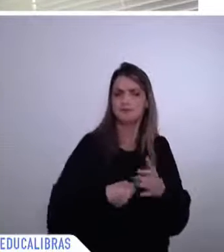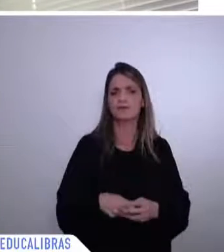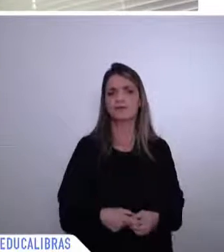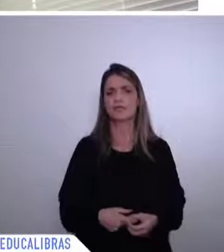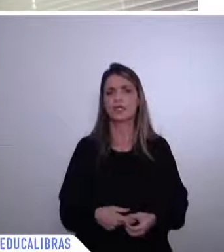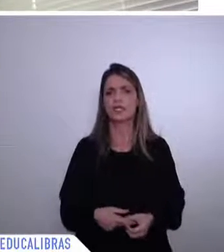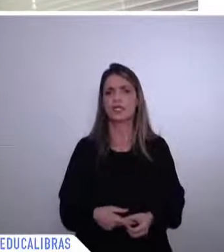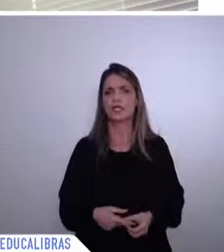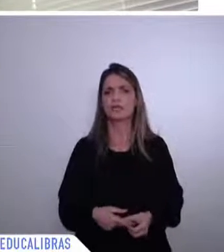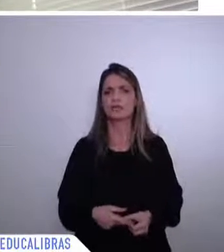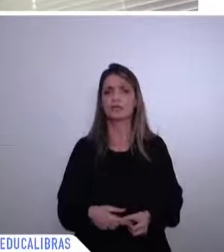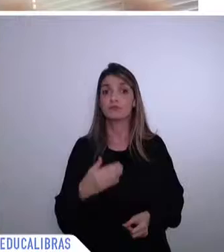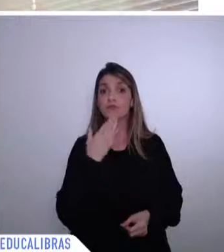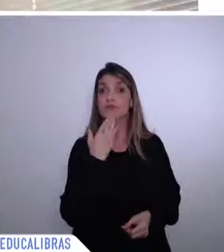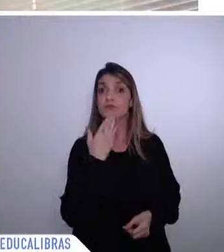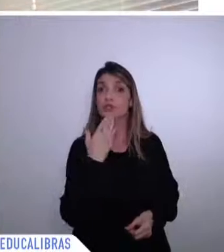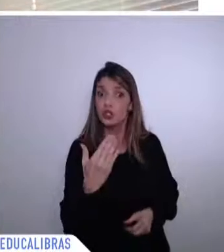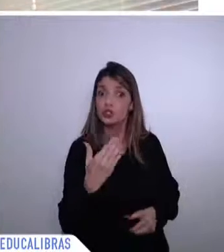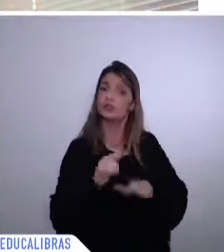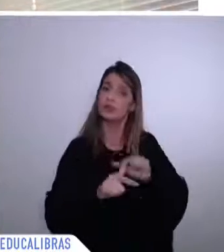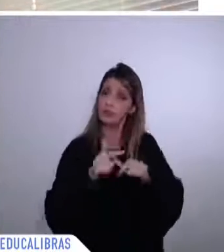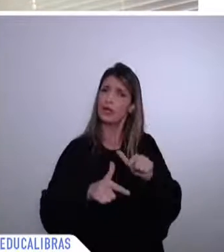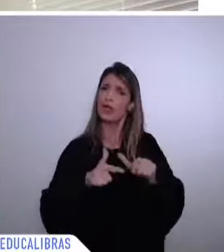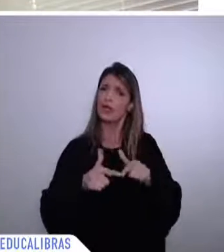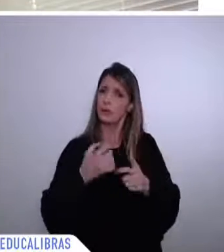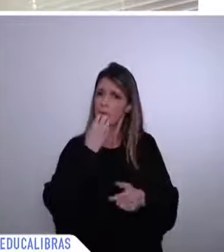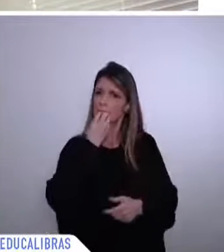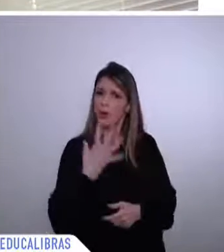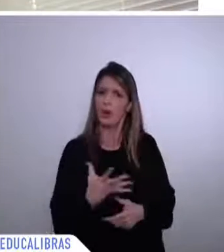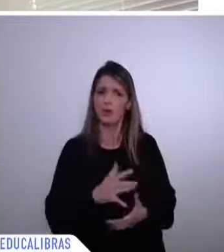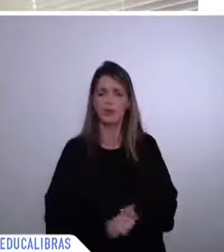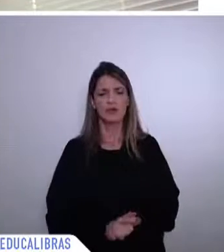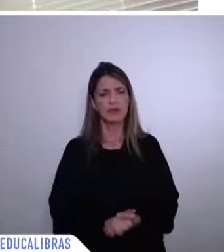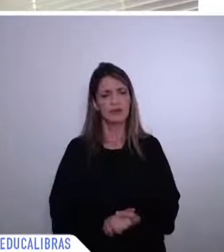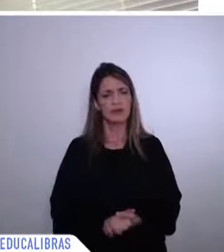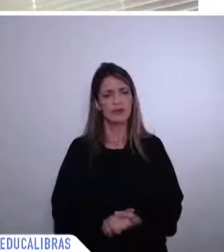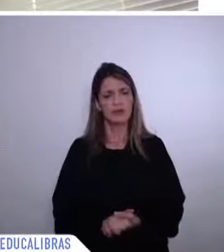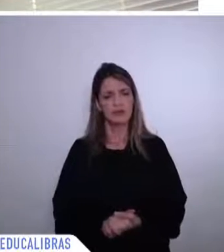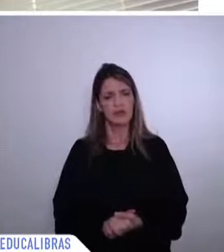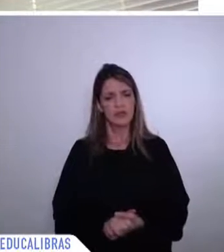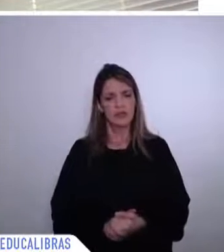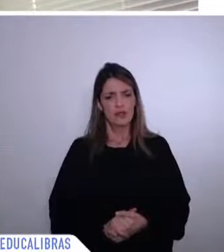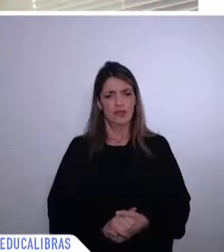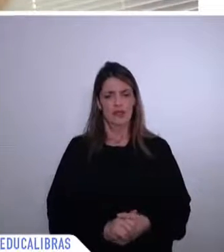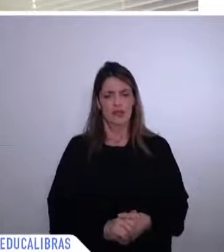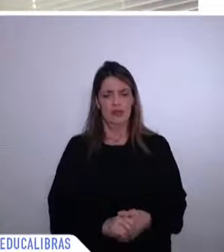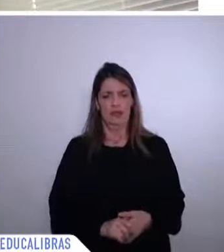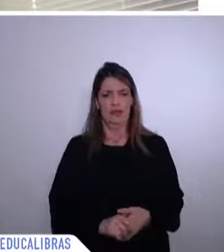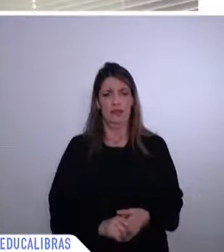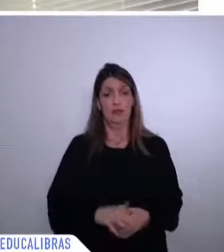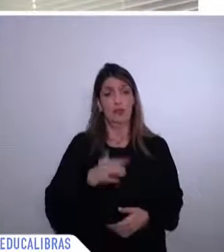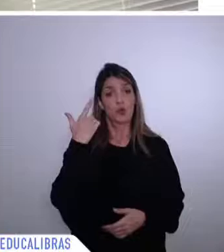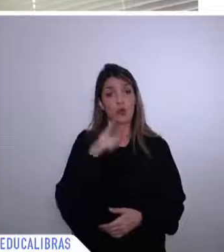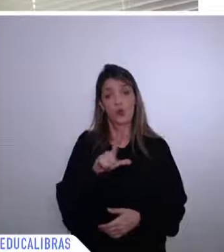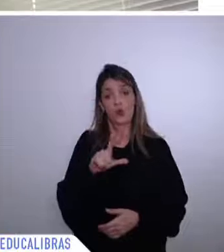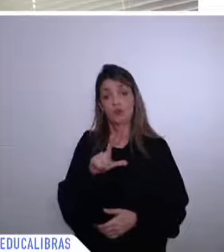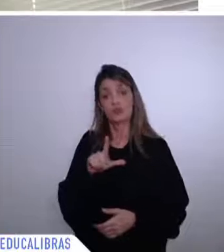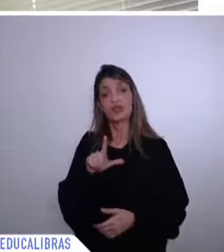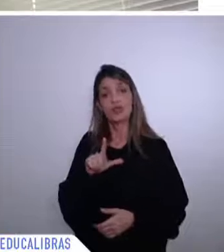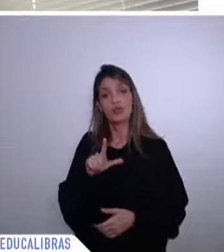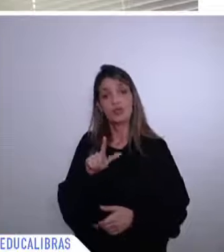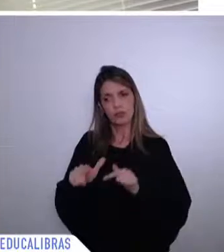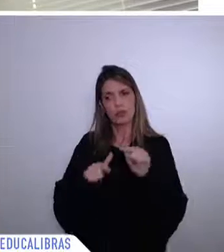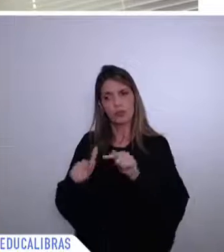organize themselves so they can fight for decent employment. Because if they don't get organized, they're not going to be able